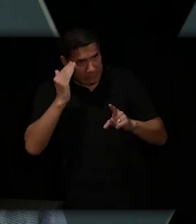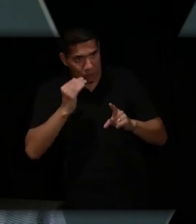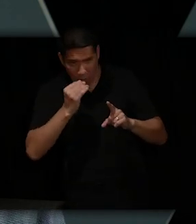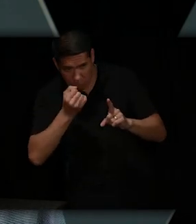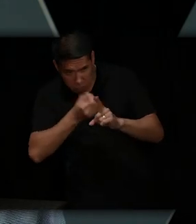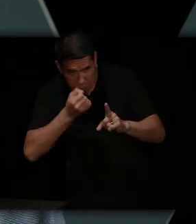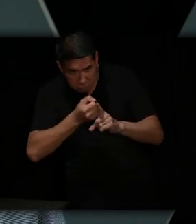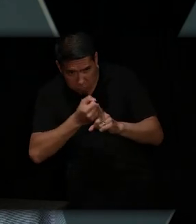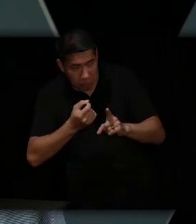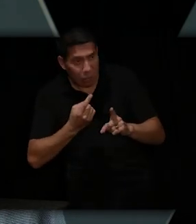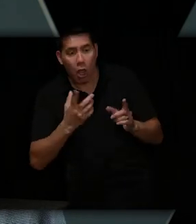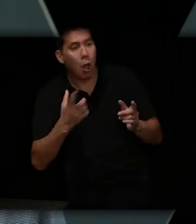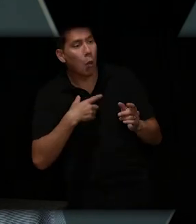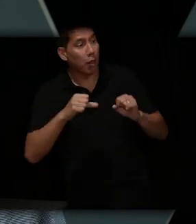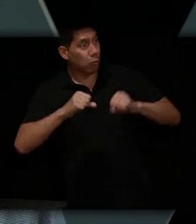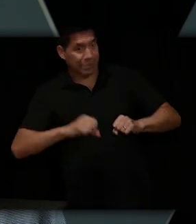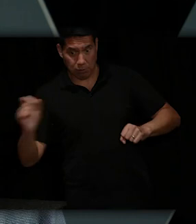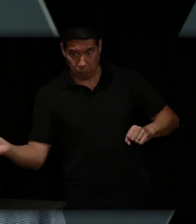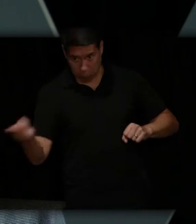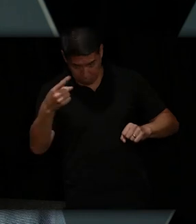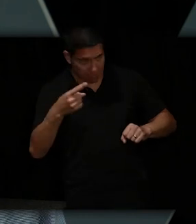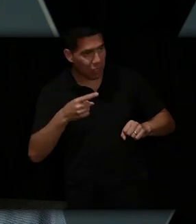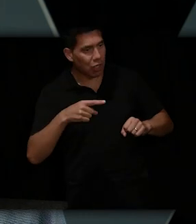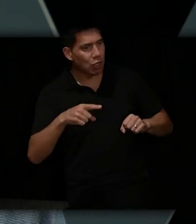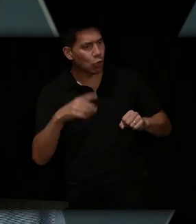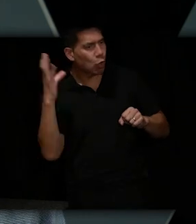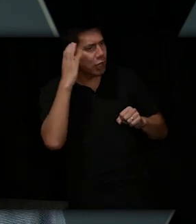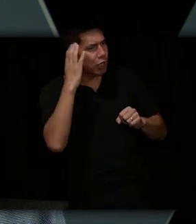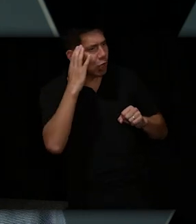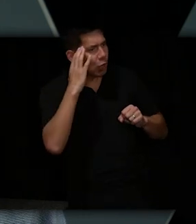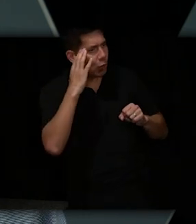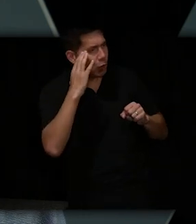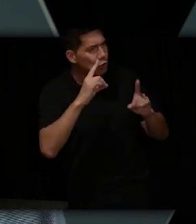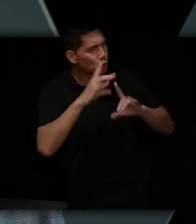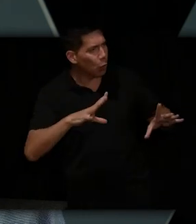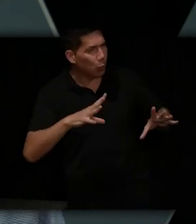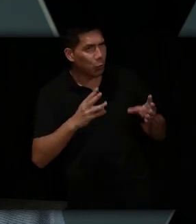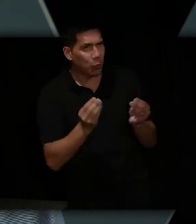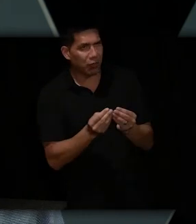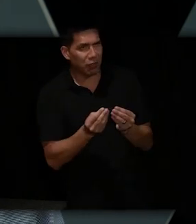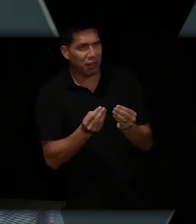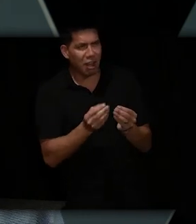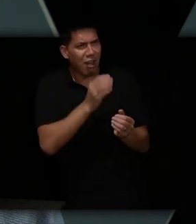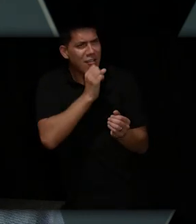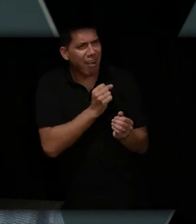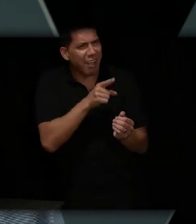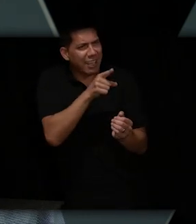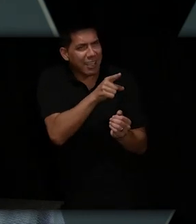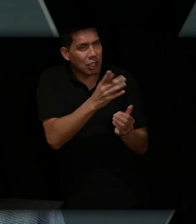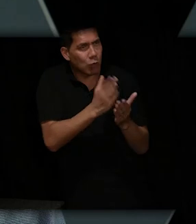were sending the president on a radio show with a guy who was really big in the